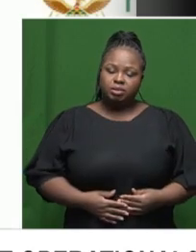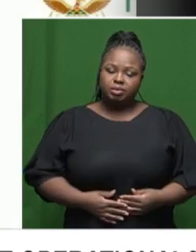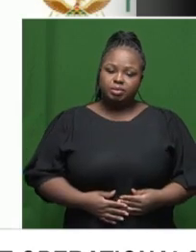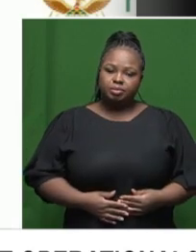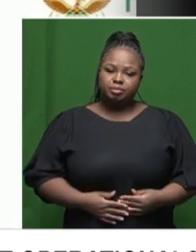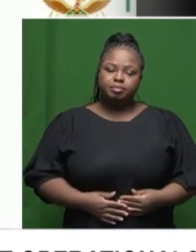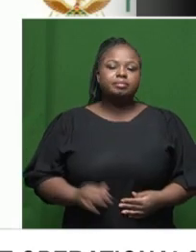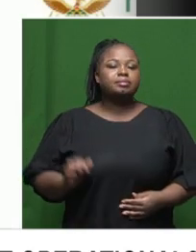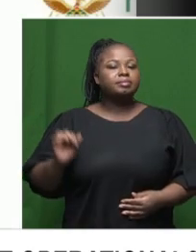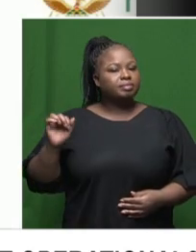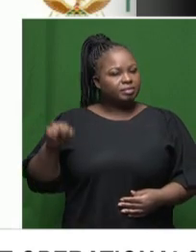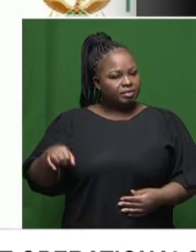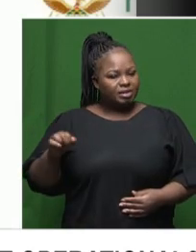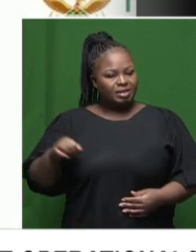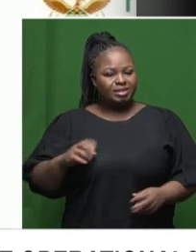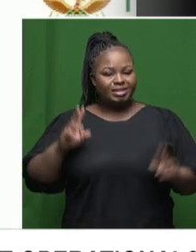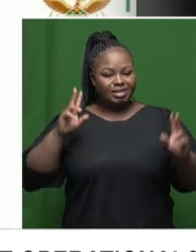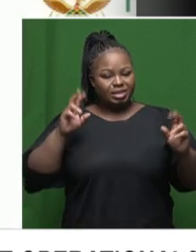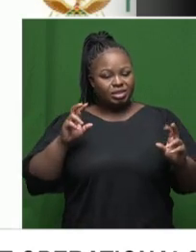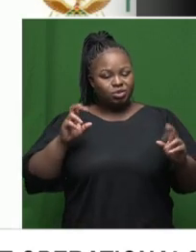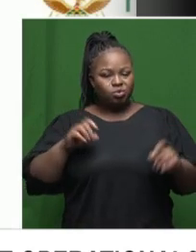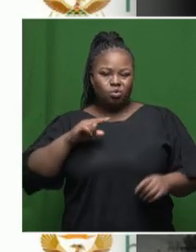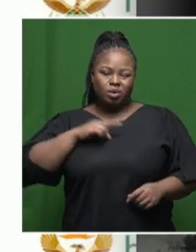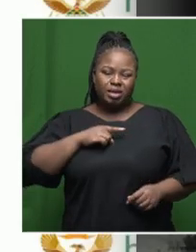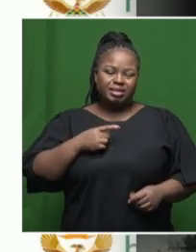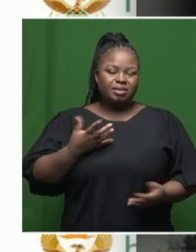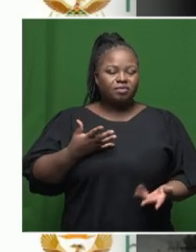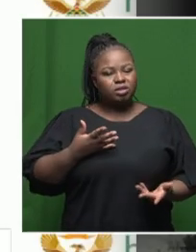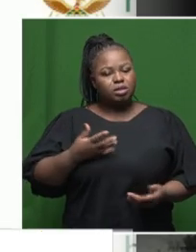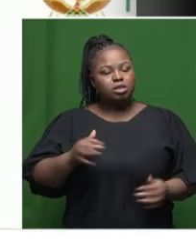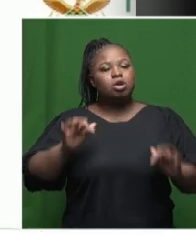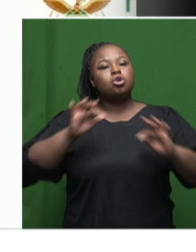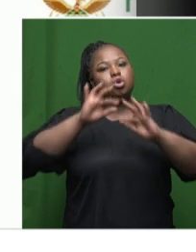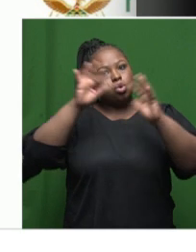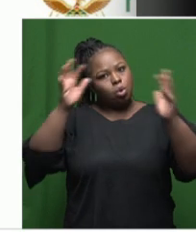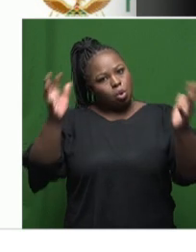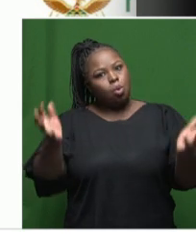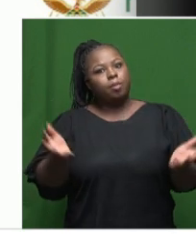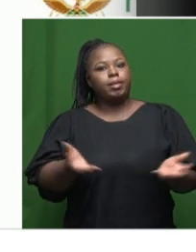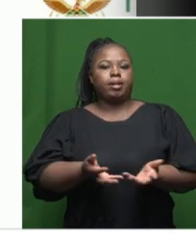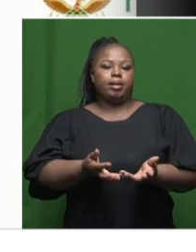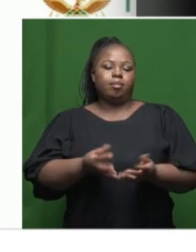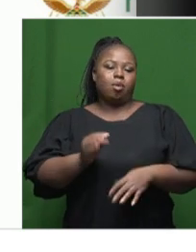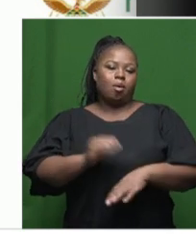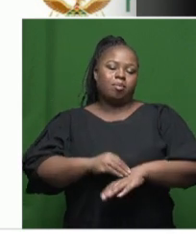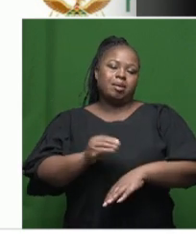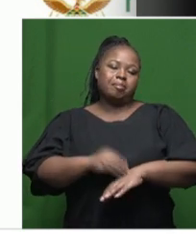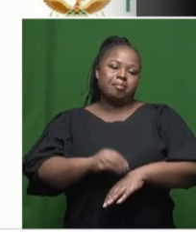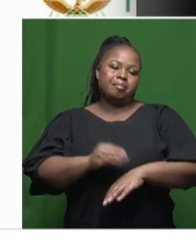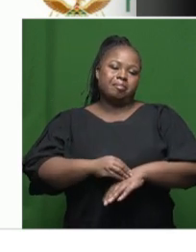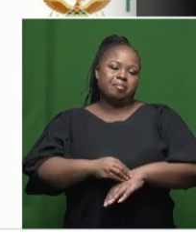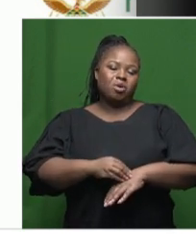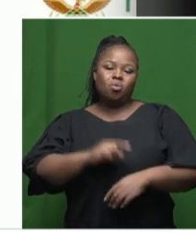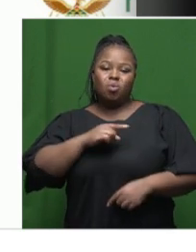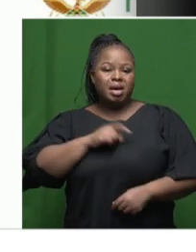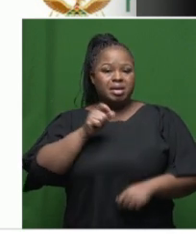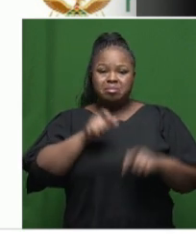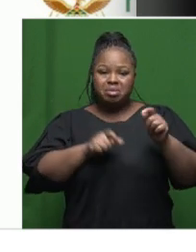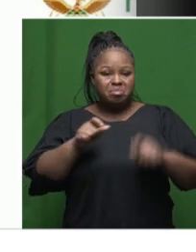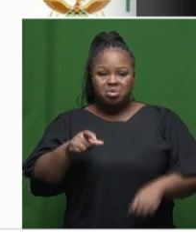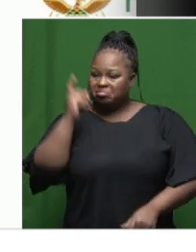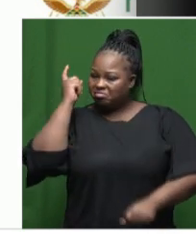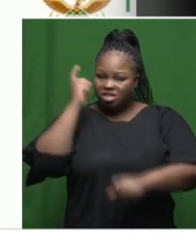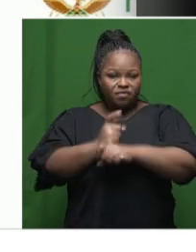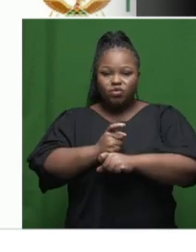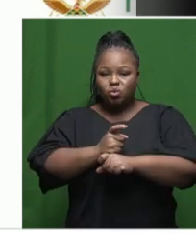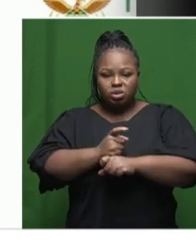the issue of vaccine hesitancy, I'll call it, is a global pandemic. It's a pandemic within a pandemic. It's not only in South Africa.